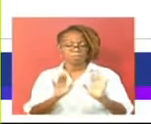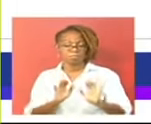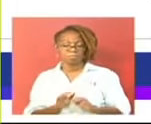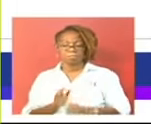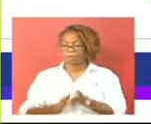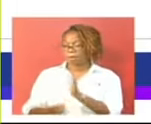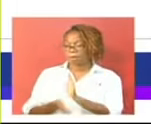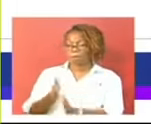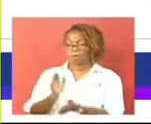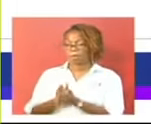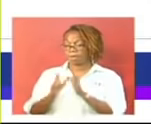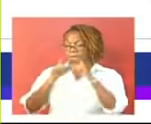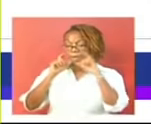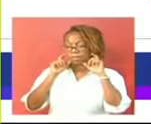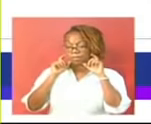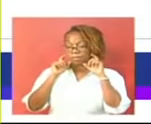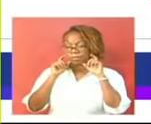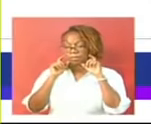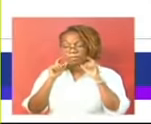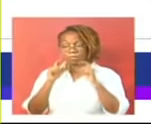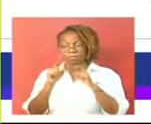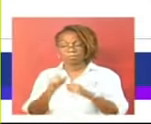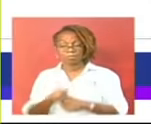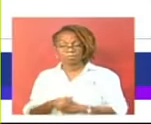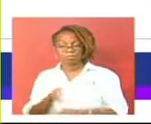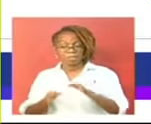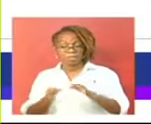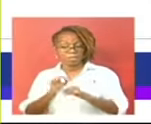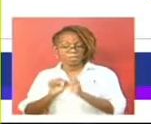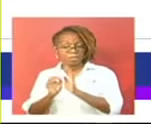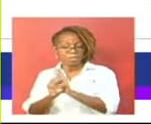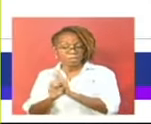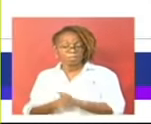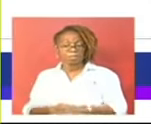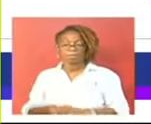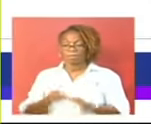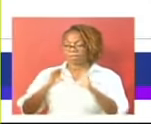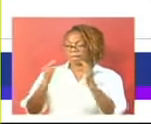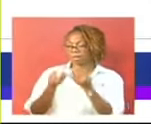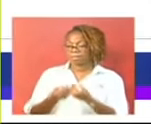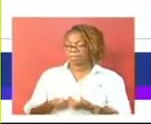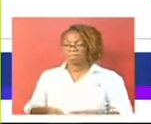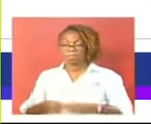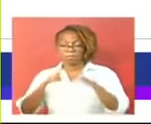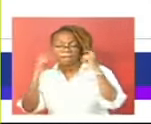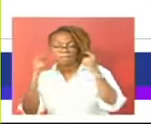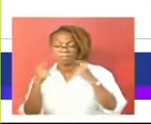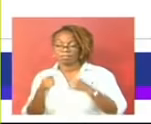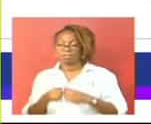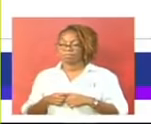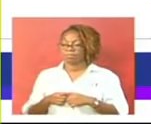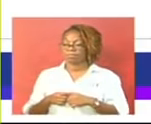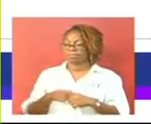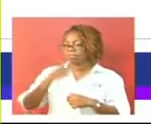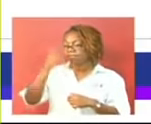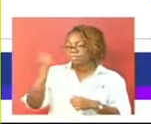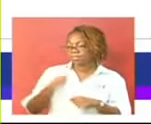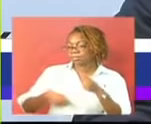do they still have to wear a mask in their vehicles if at home they don't have to wear a mask amongst each other? That's my second question. Thank